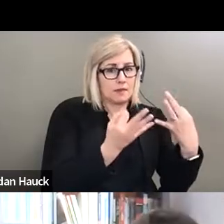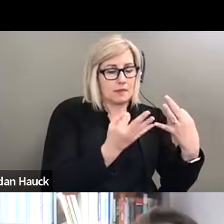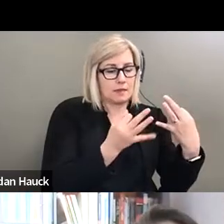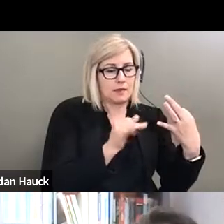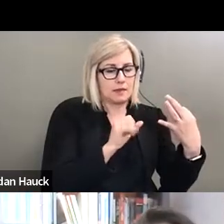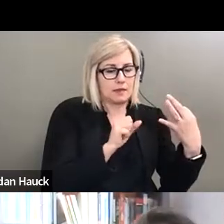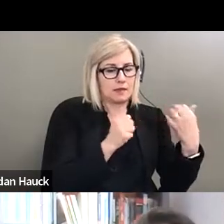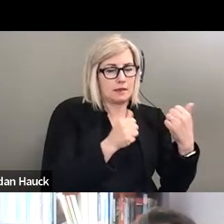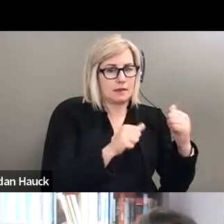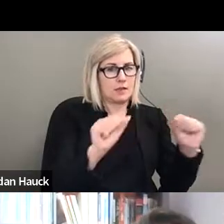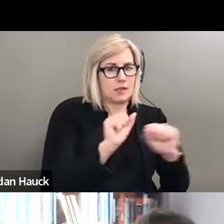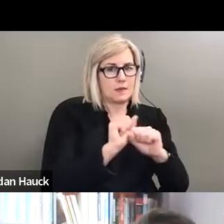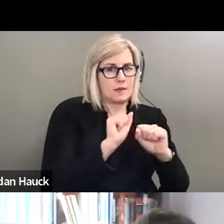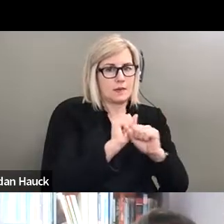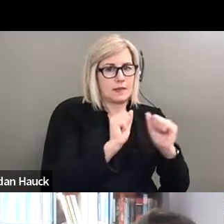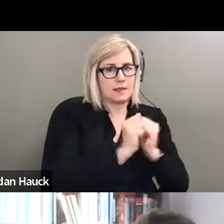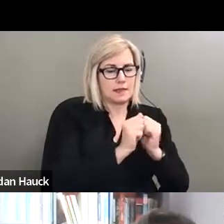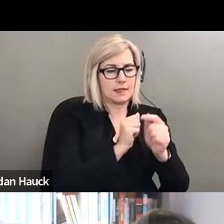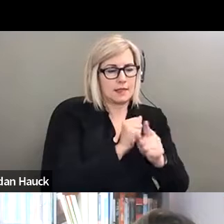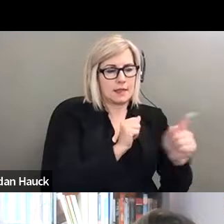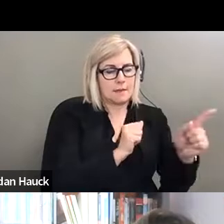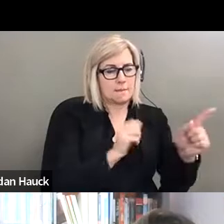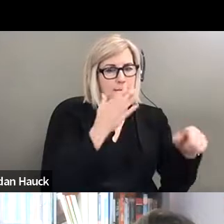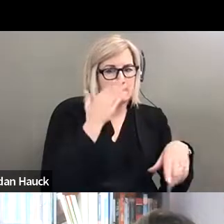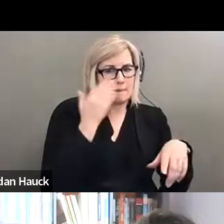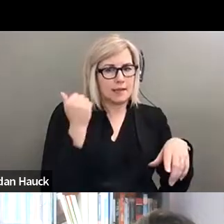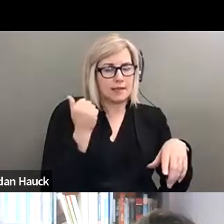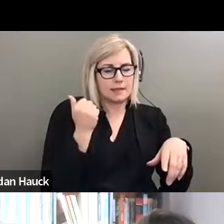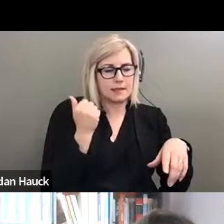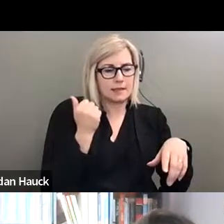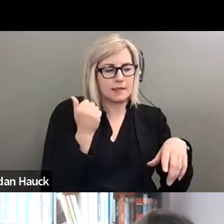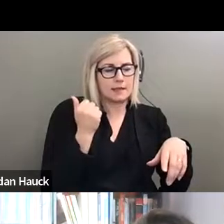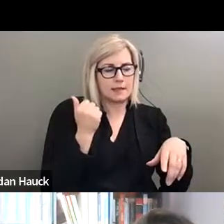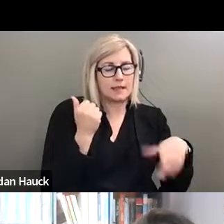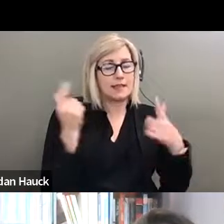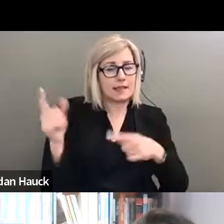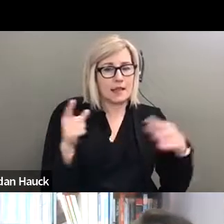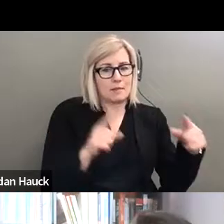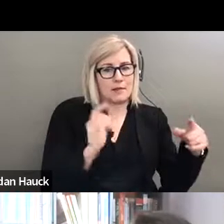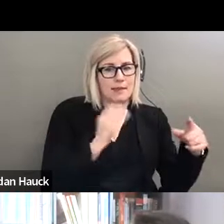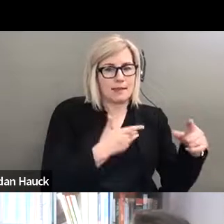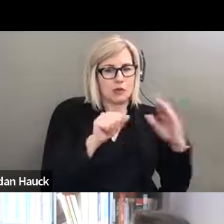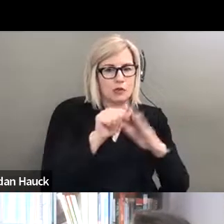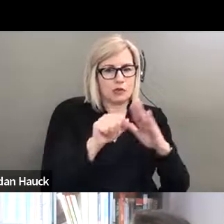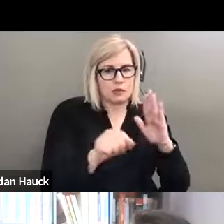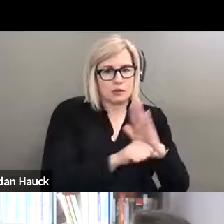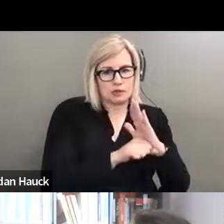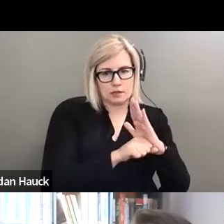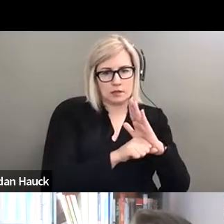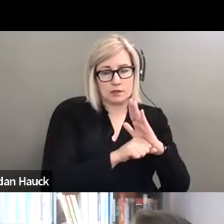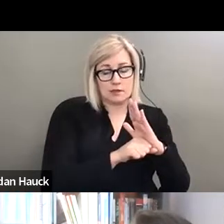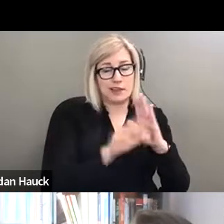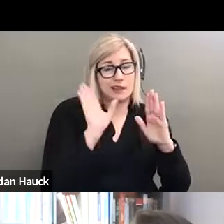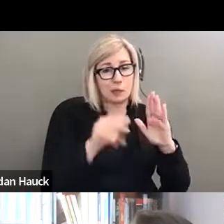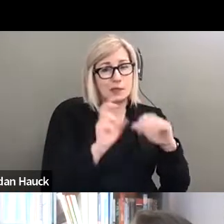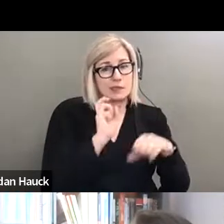then try to work with them, because this is going on in our state, and I know it's difficult, but